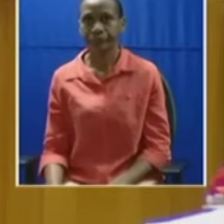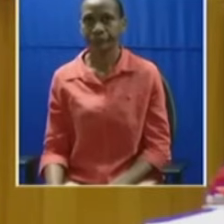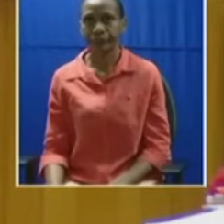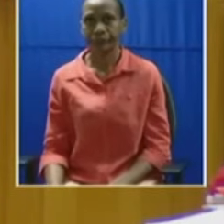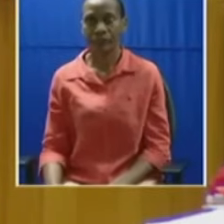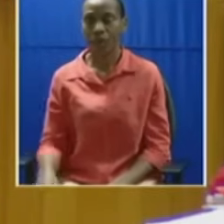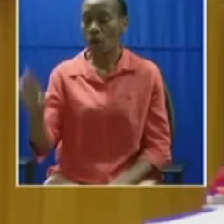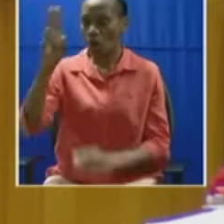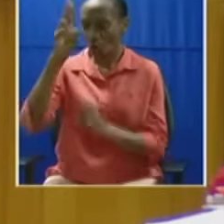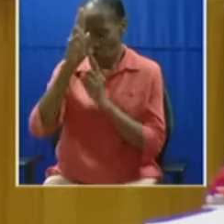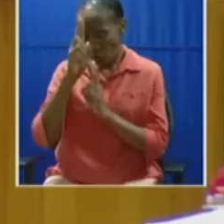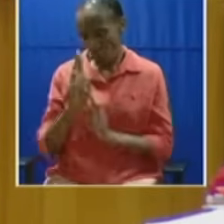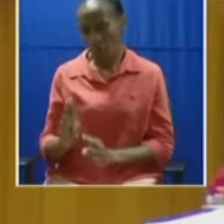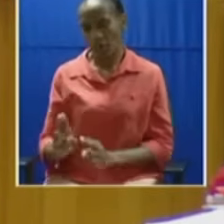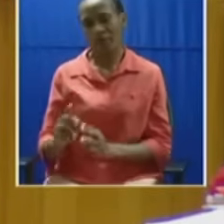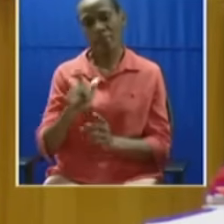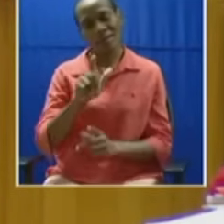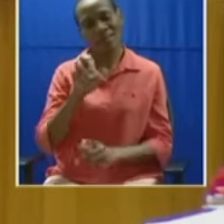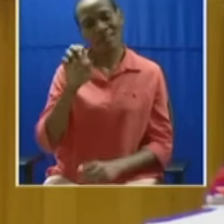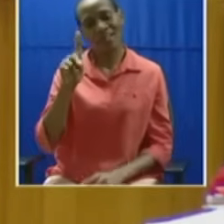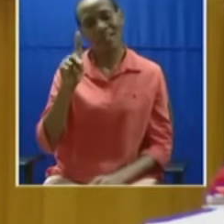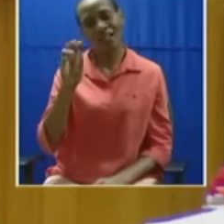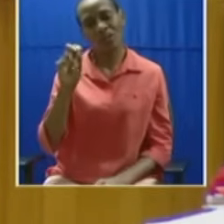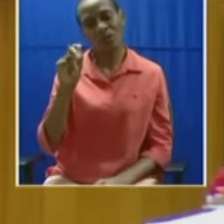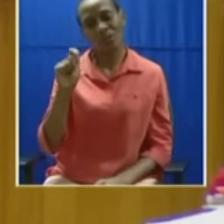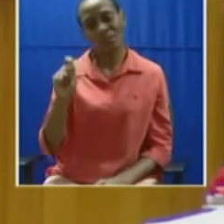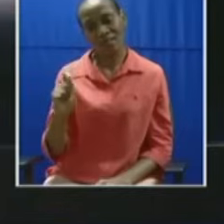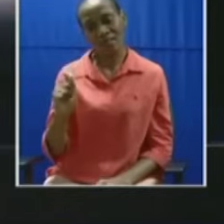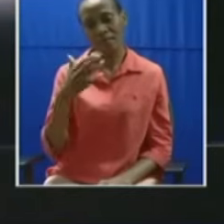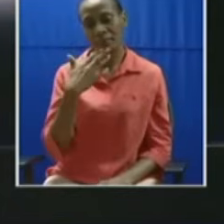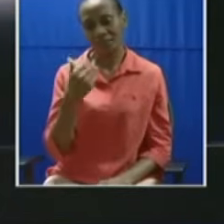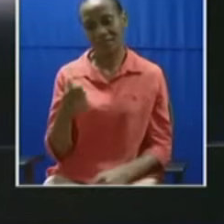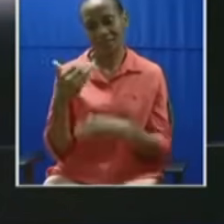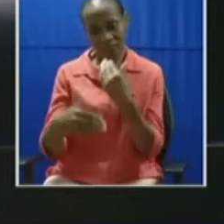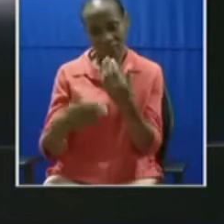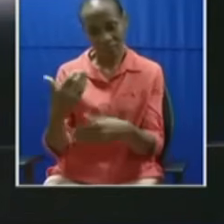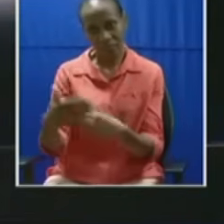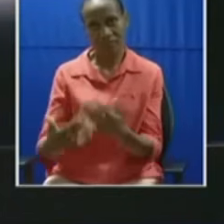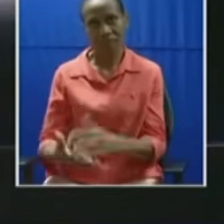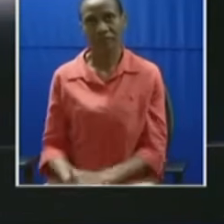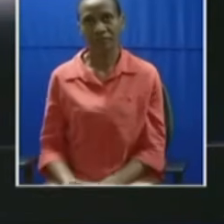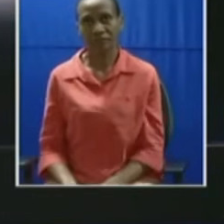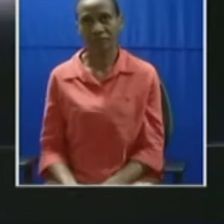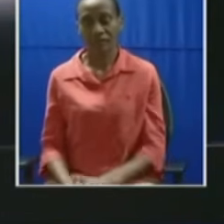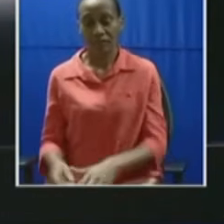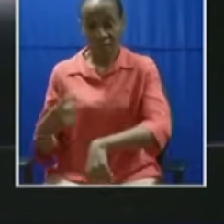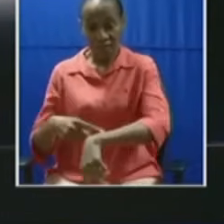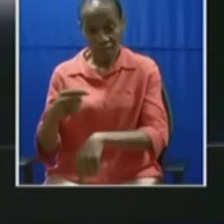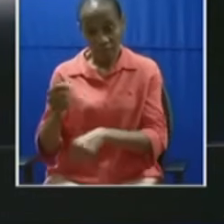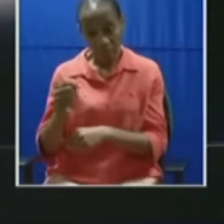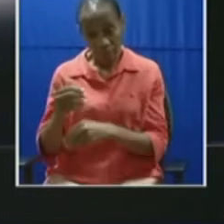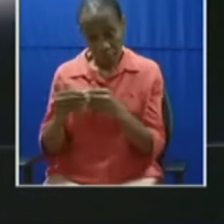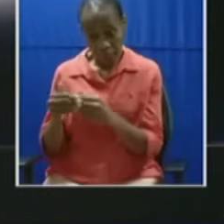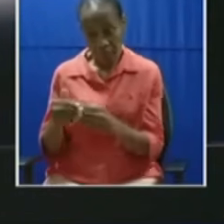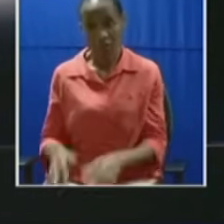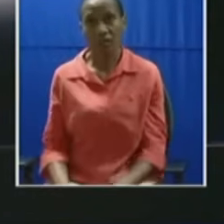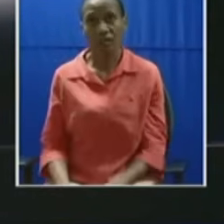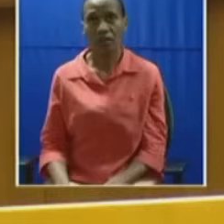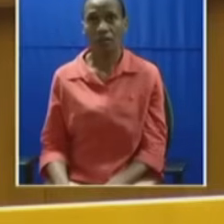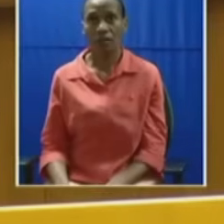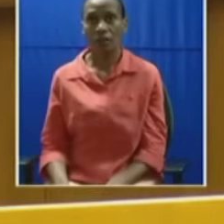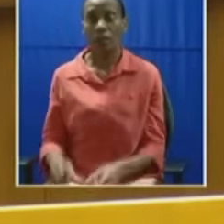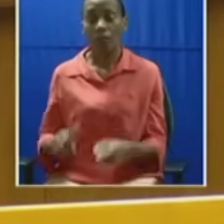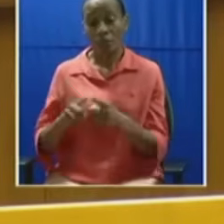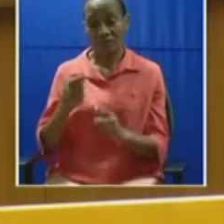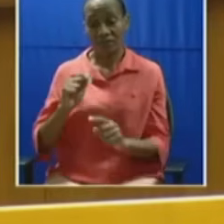important. Honourable Lekota, please continue with... You must please watch your clock. Well, the only point I wanted to make